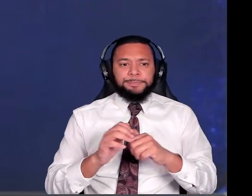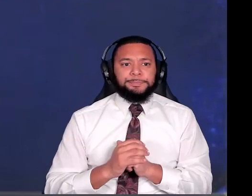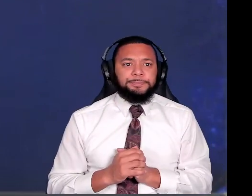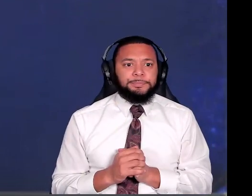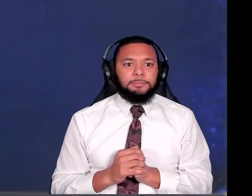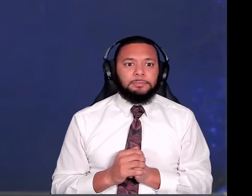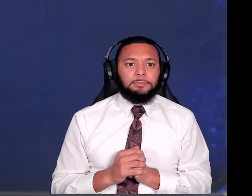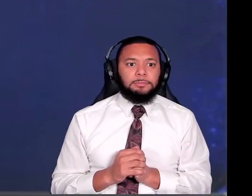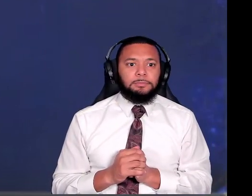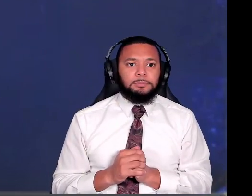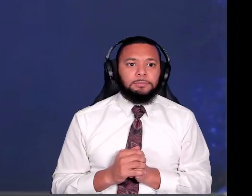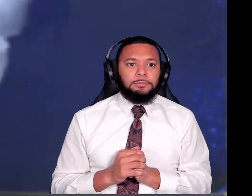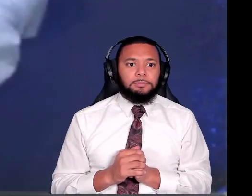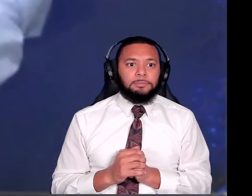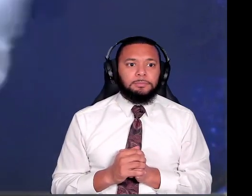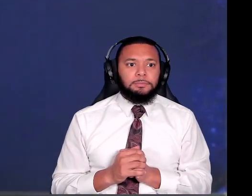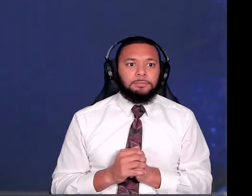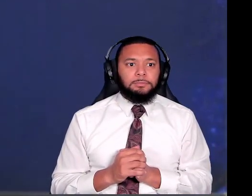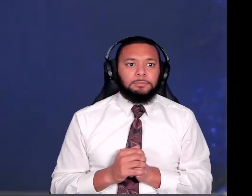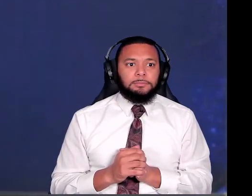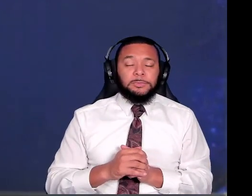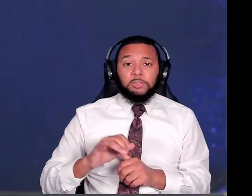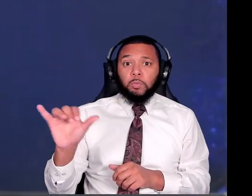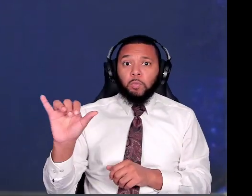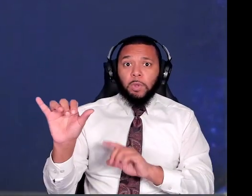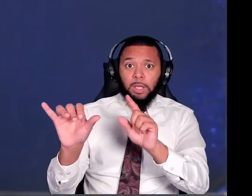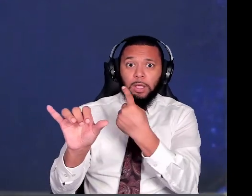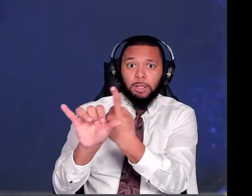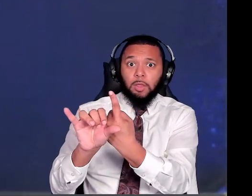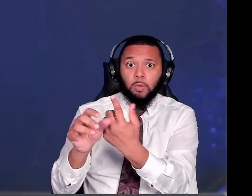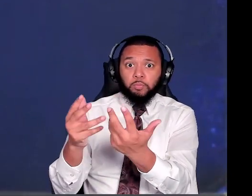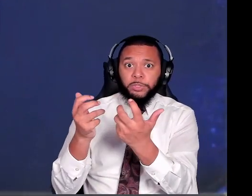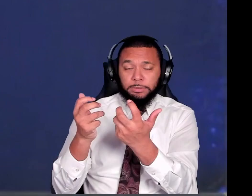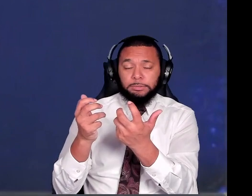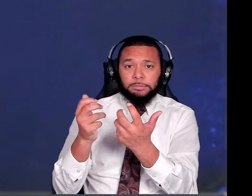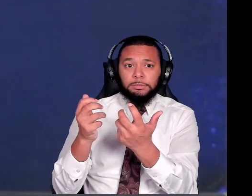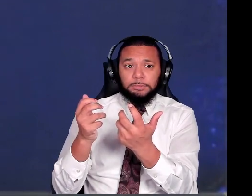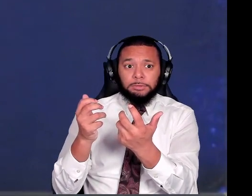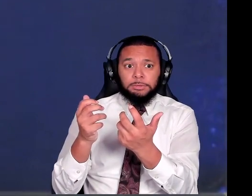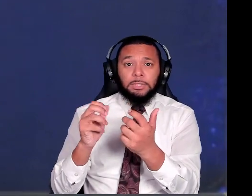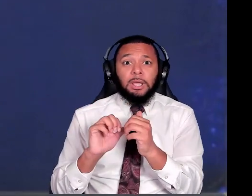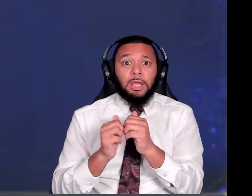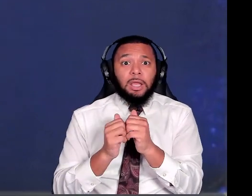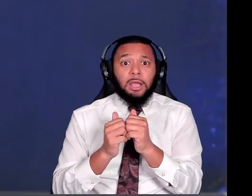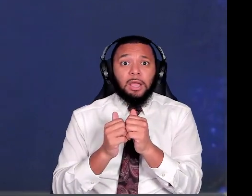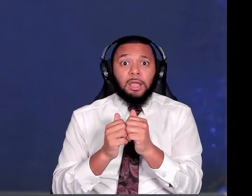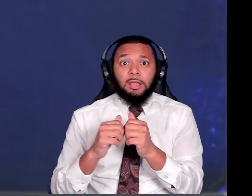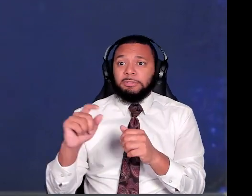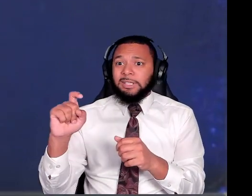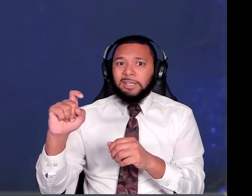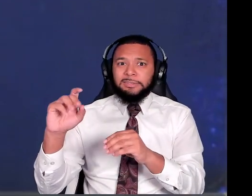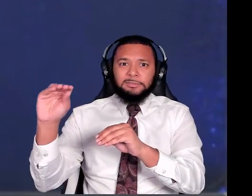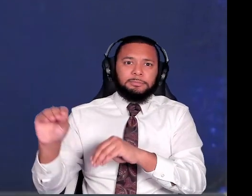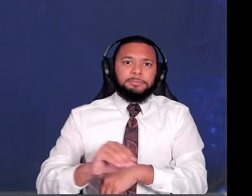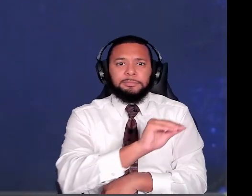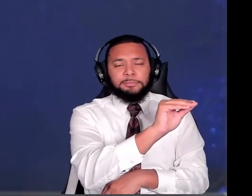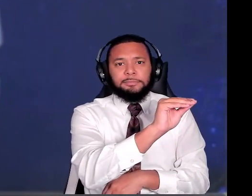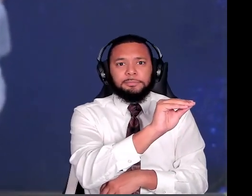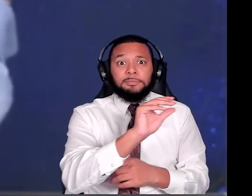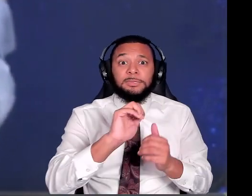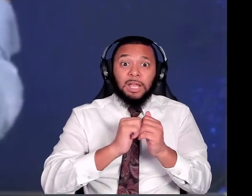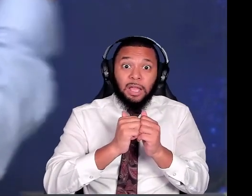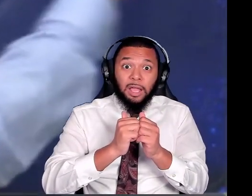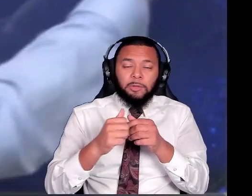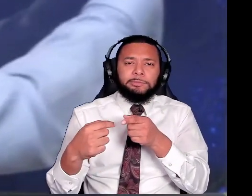The first thing that we'll do is we'll need to isolate Y. And to do that, we'll need to eliminate X. So we will